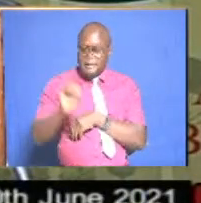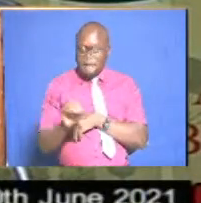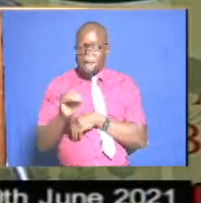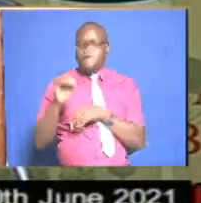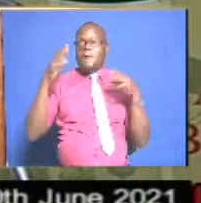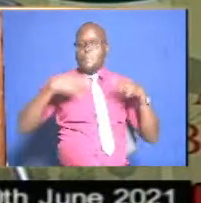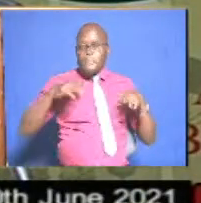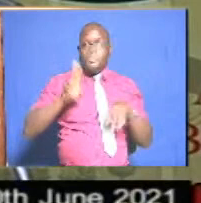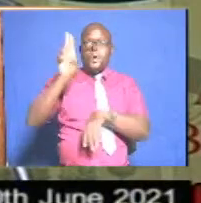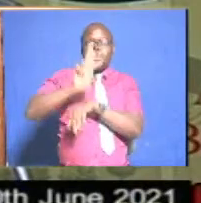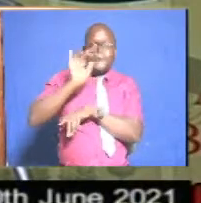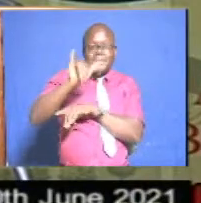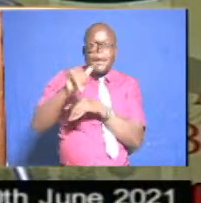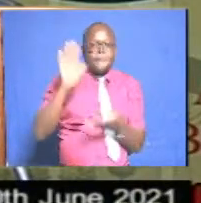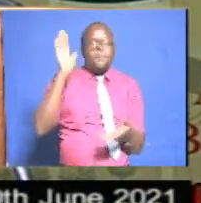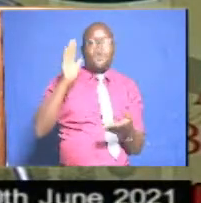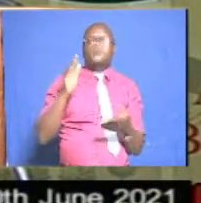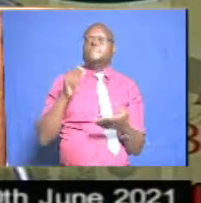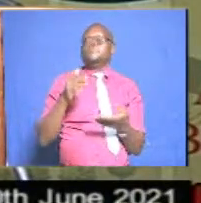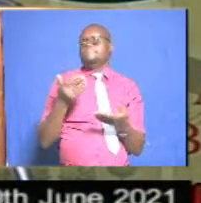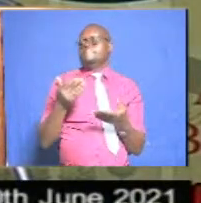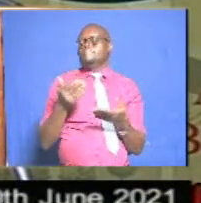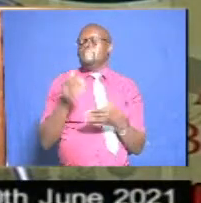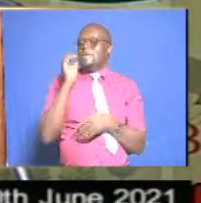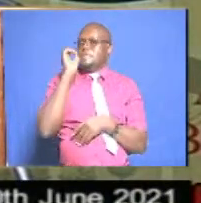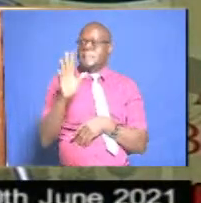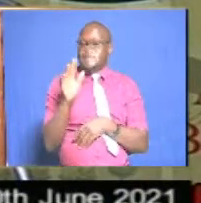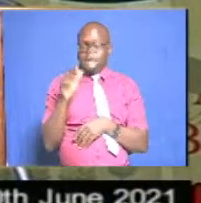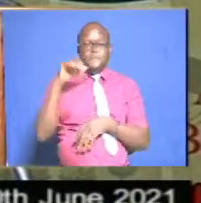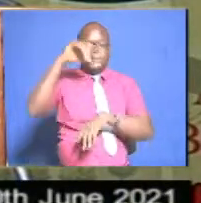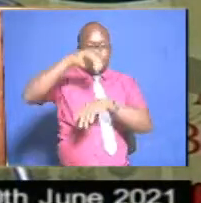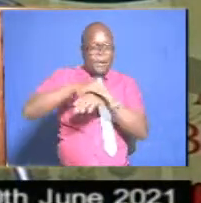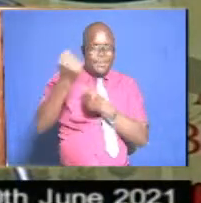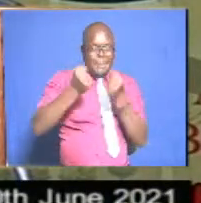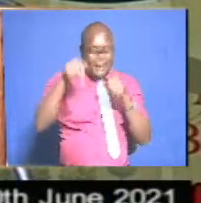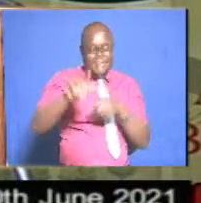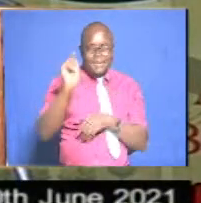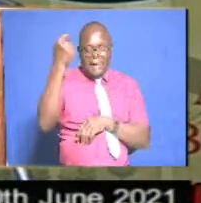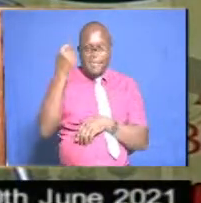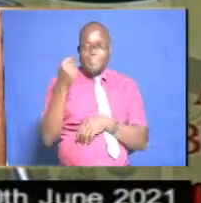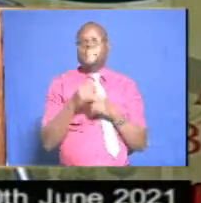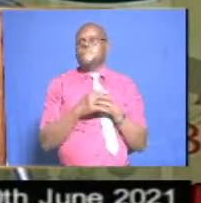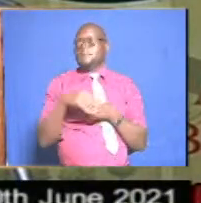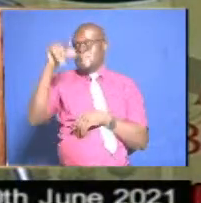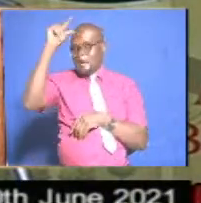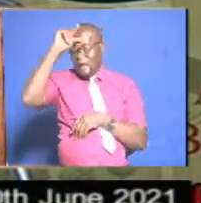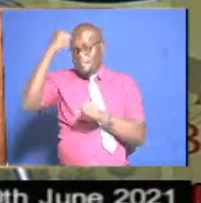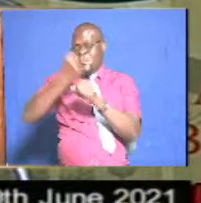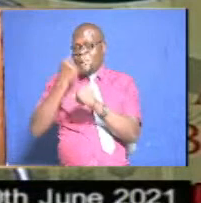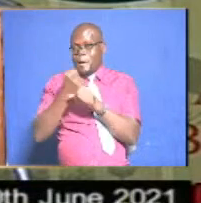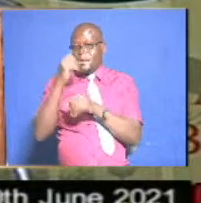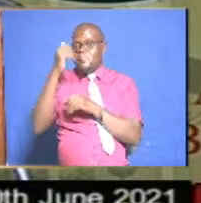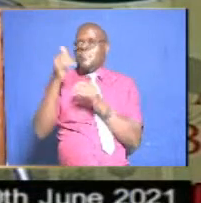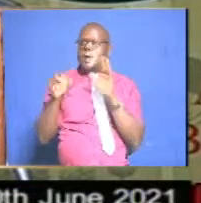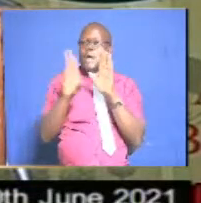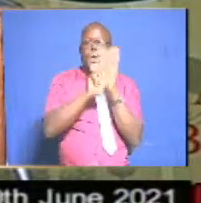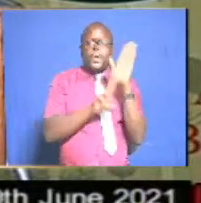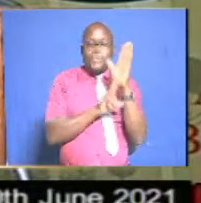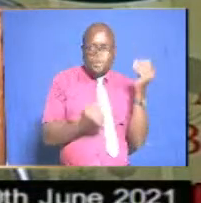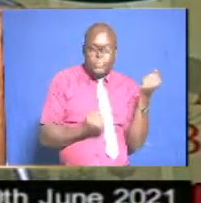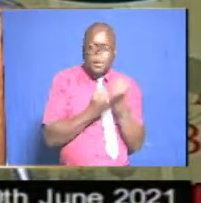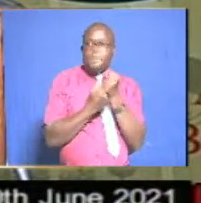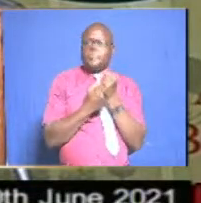which is largely attributed to the high cost of assembly. In this regard, the government is working on a framework to support the assembly